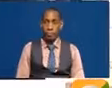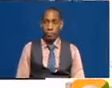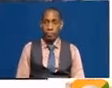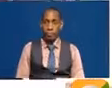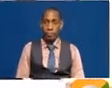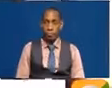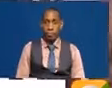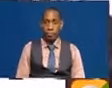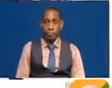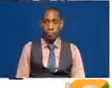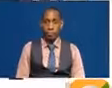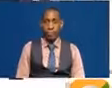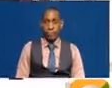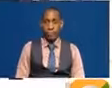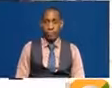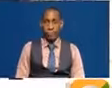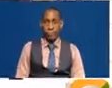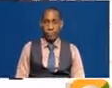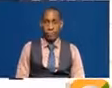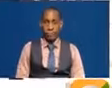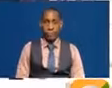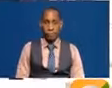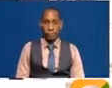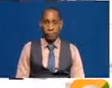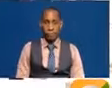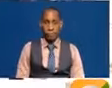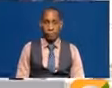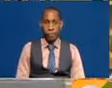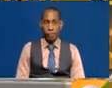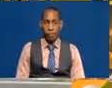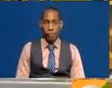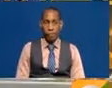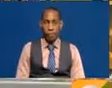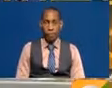Emily Chebet, Citizen TV, Nairobi.